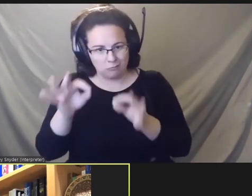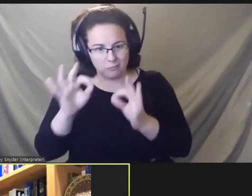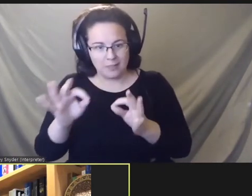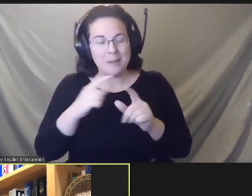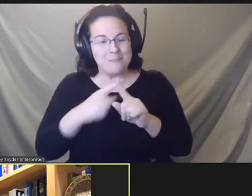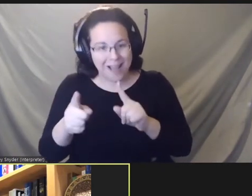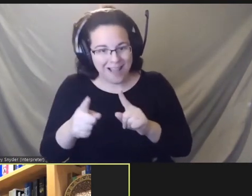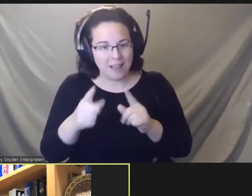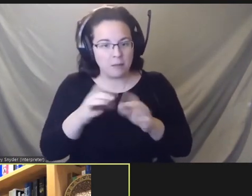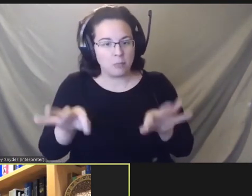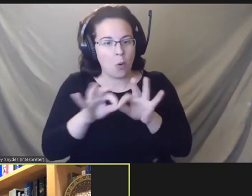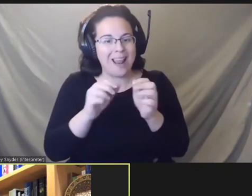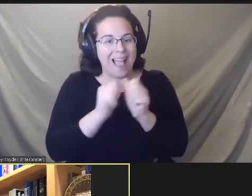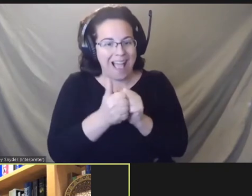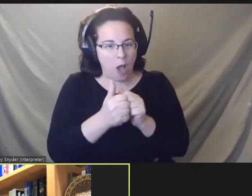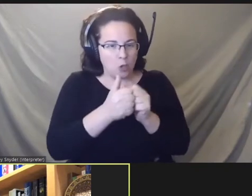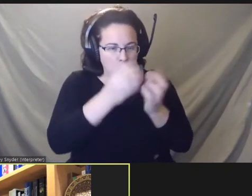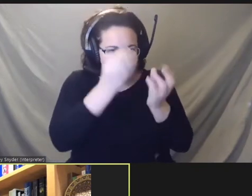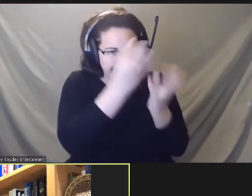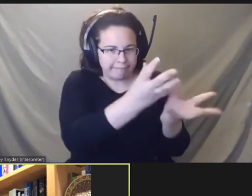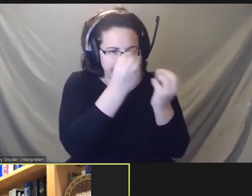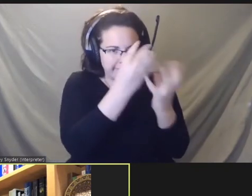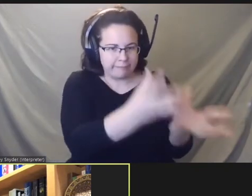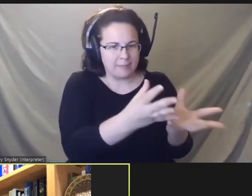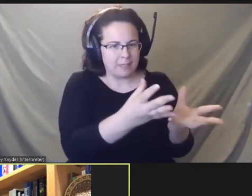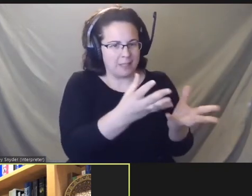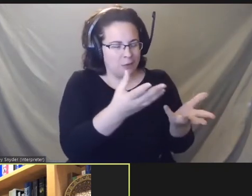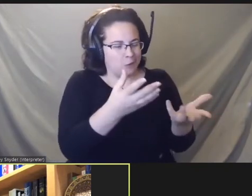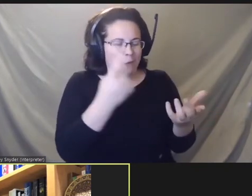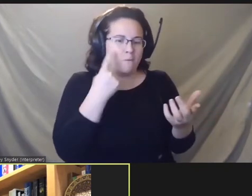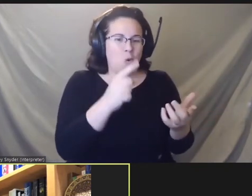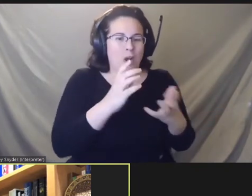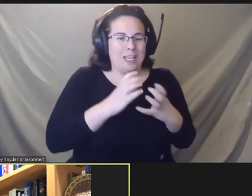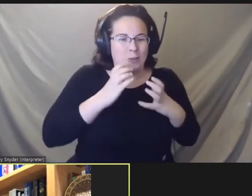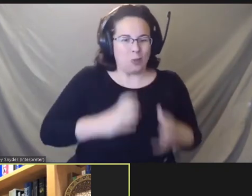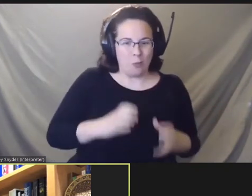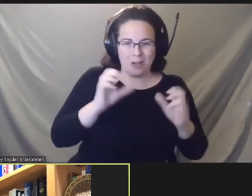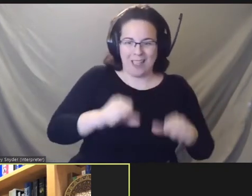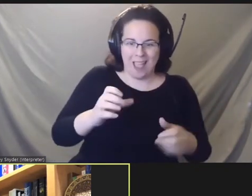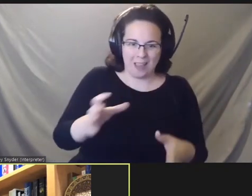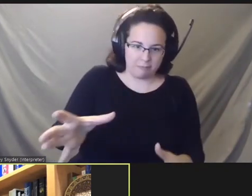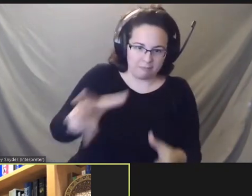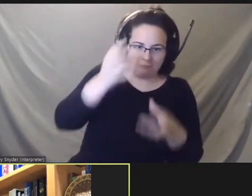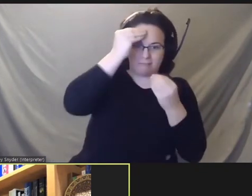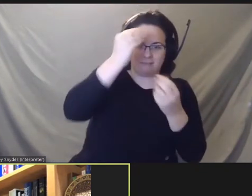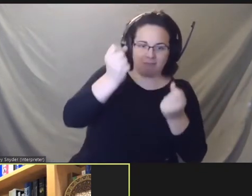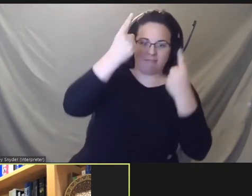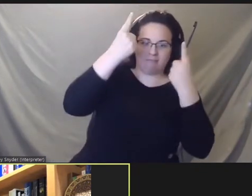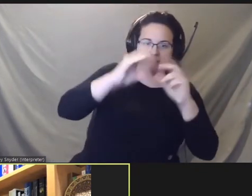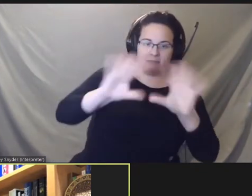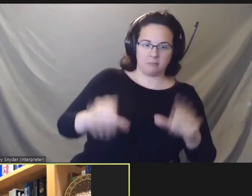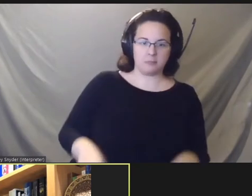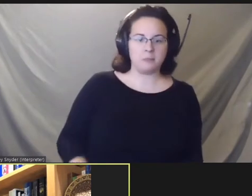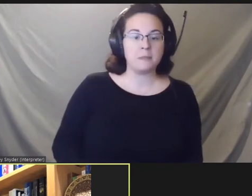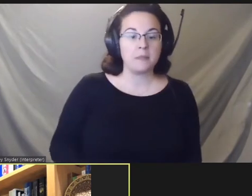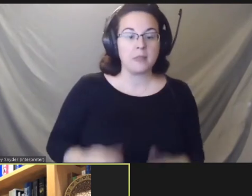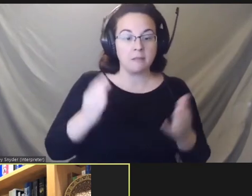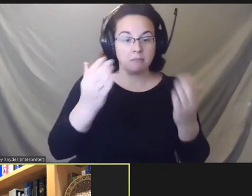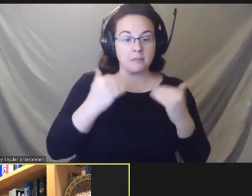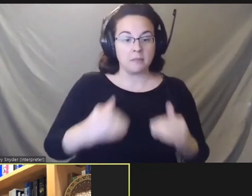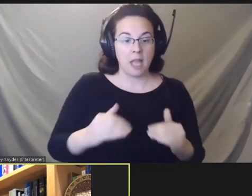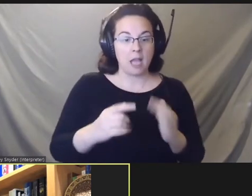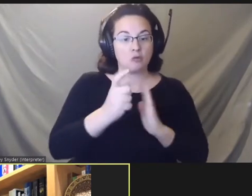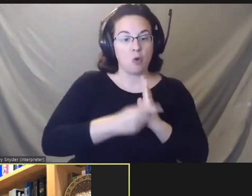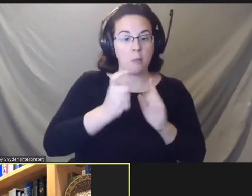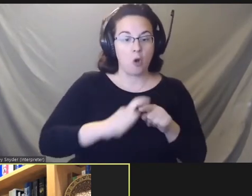that information in a way that's digestible to the typical consumer who needs that information. Next, the robocall report, which